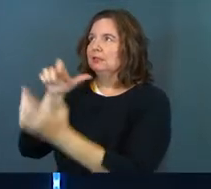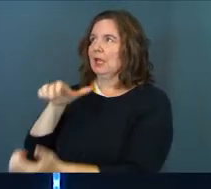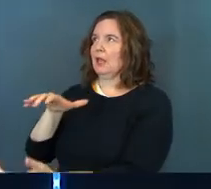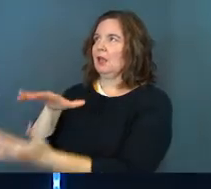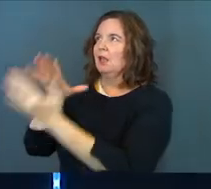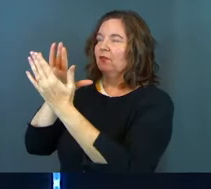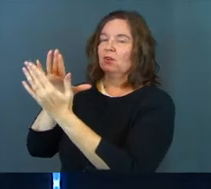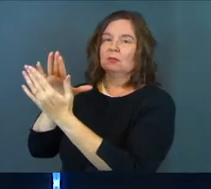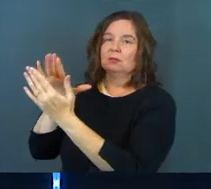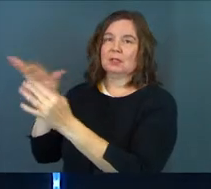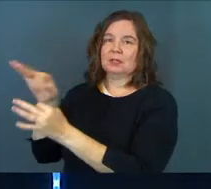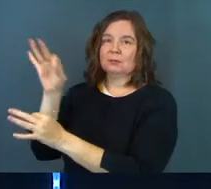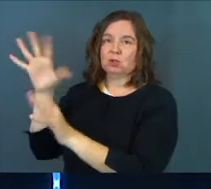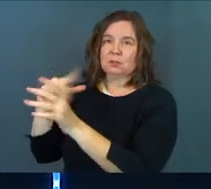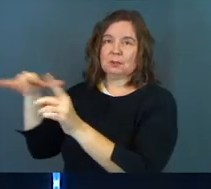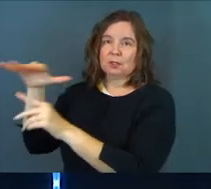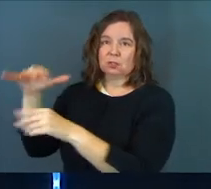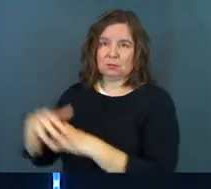in the spiritual dimension.